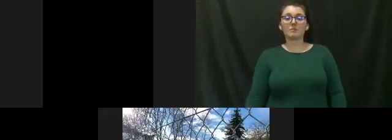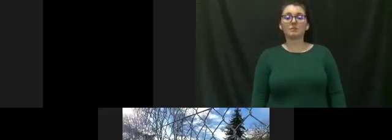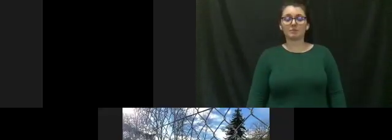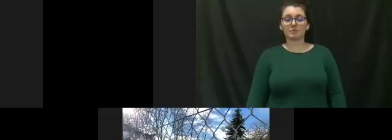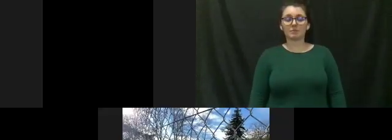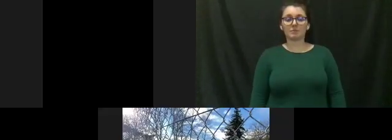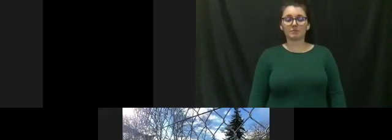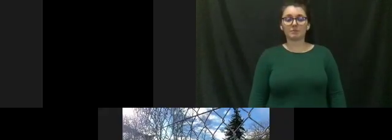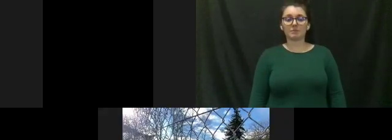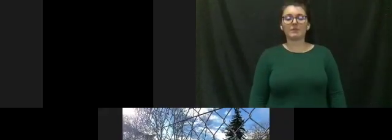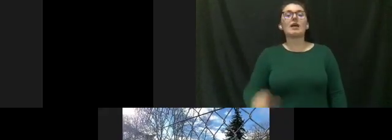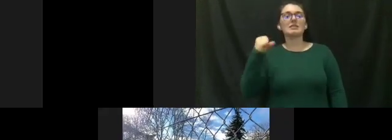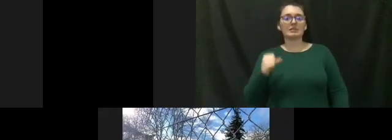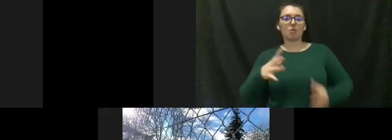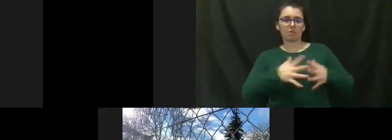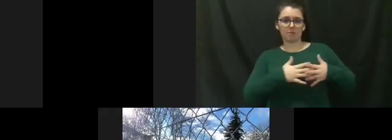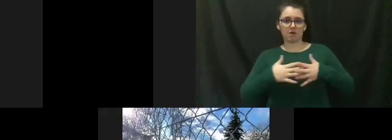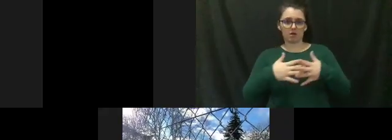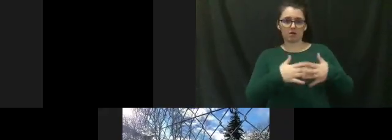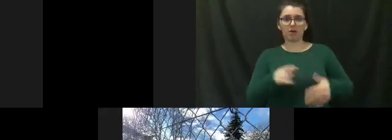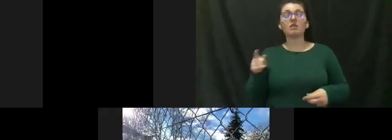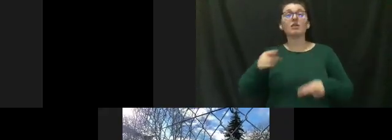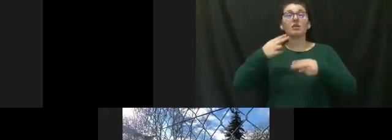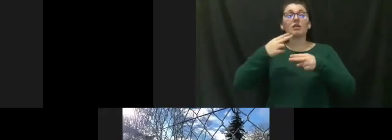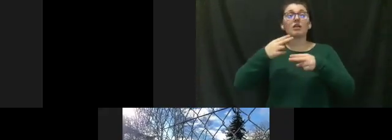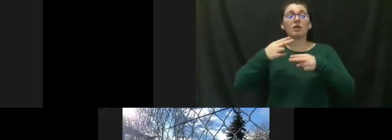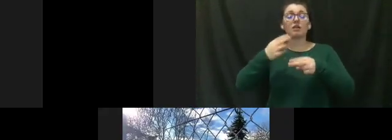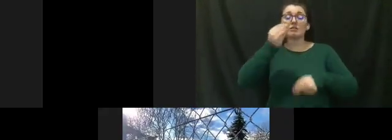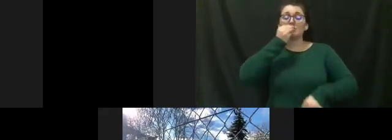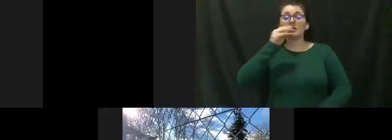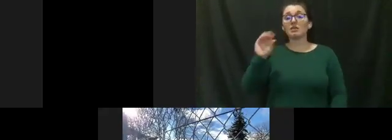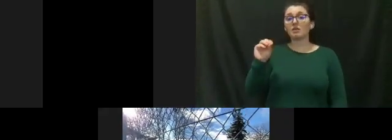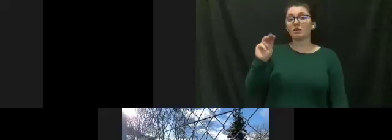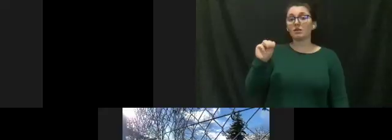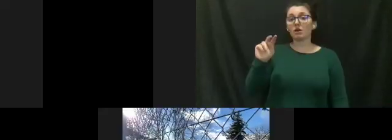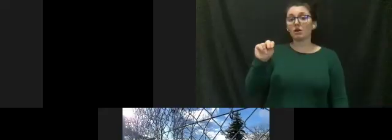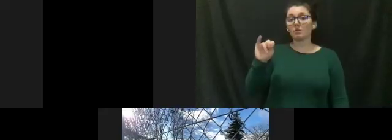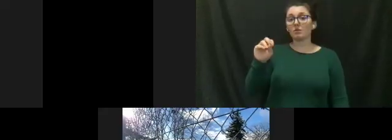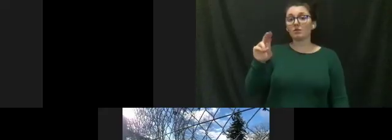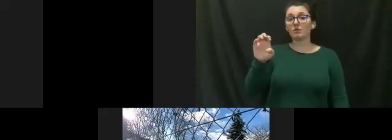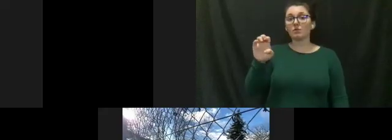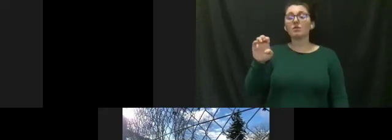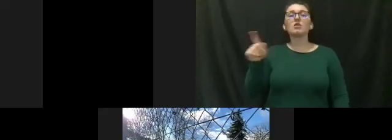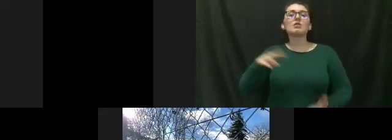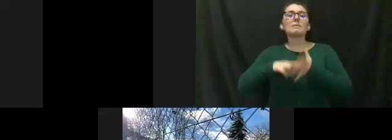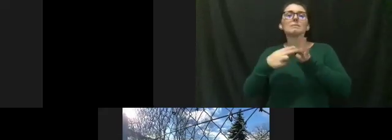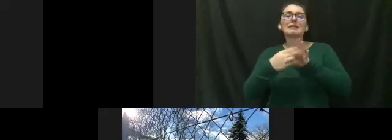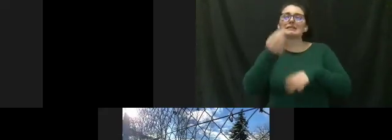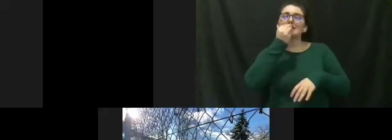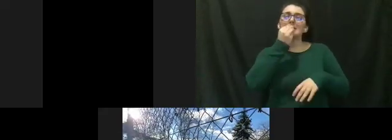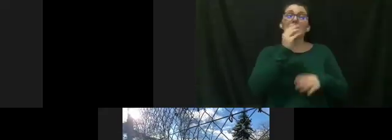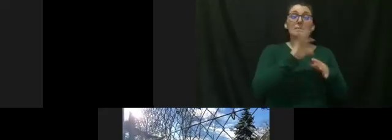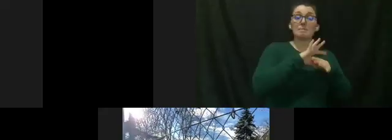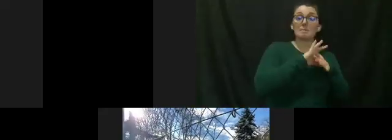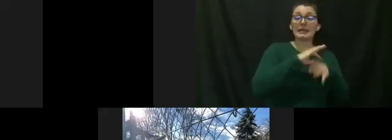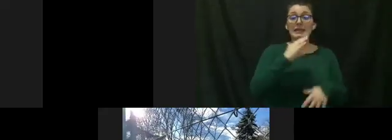not, they are omnivores. So these guys eat a mixture of meat and omnivore and produce, so fruits and veggies. They only